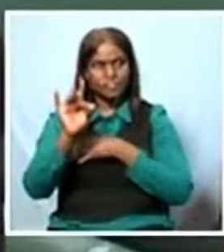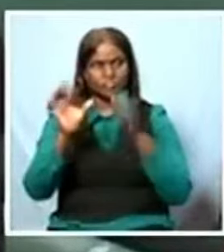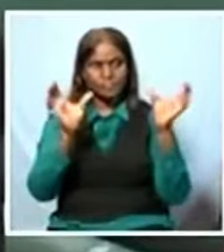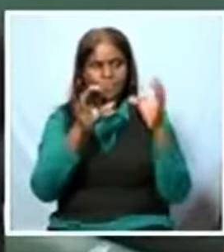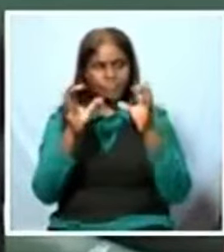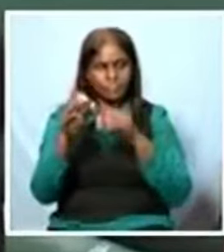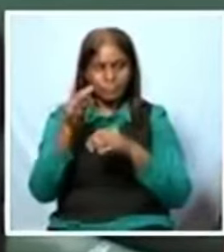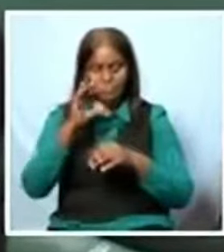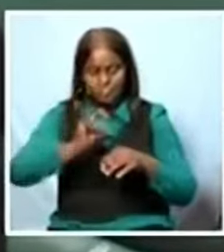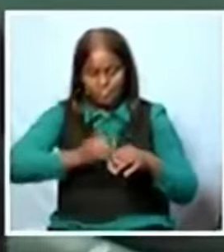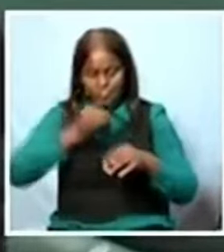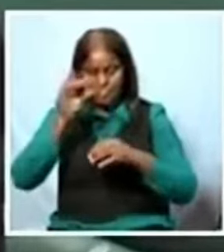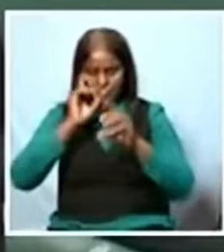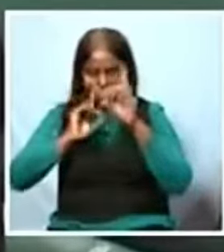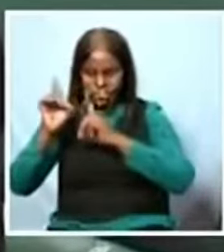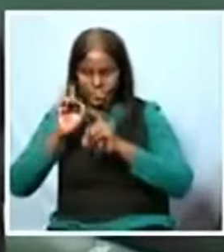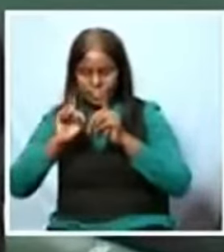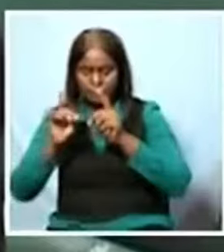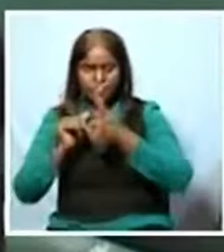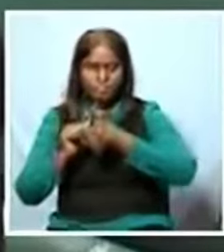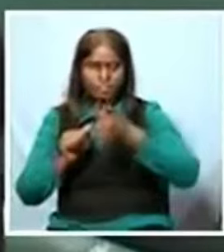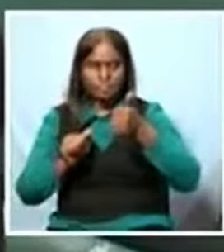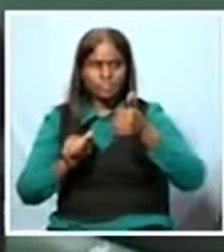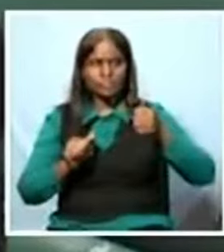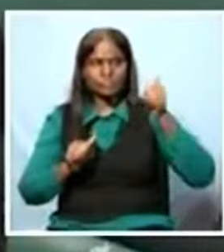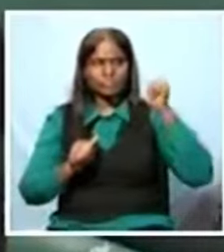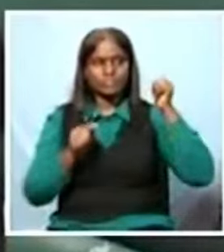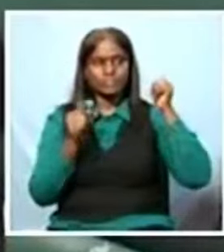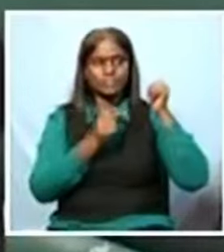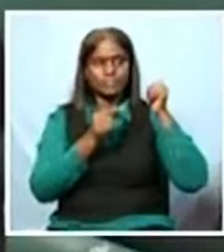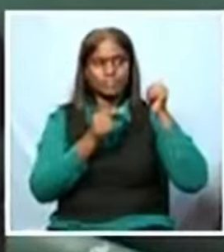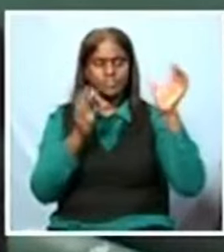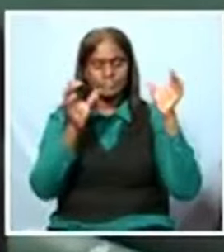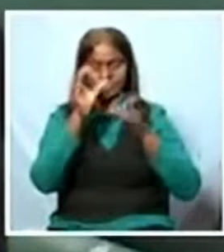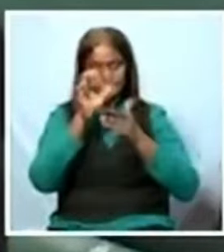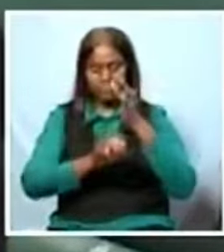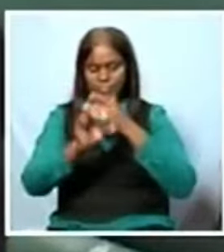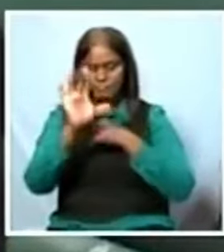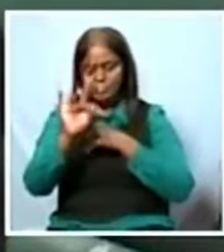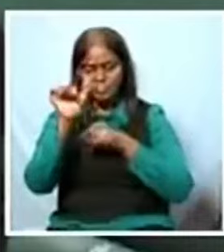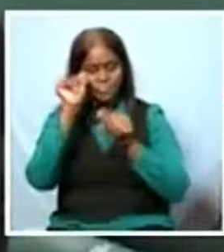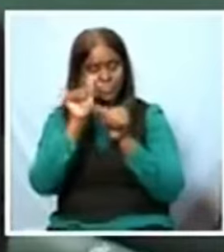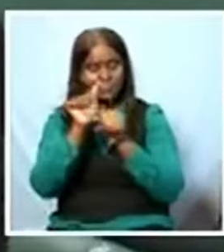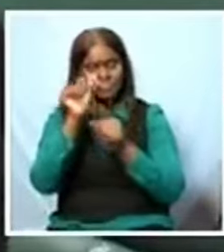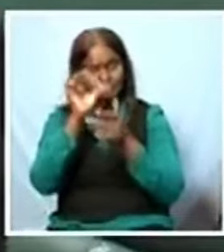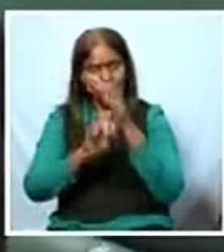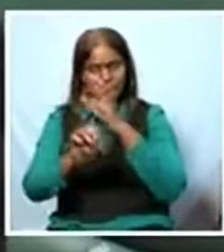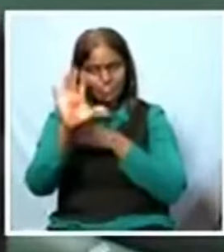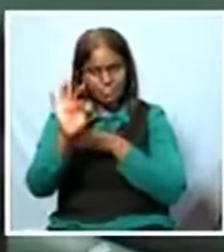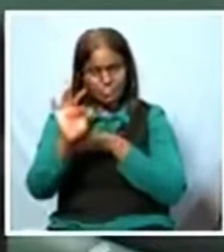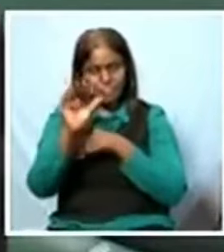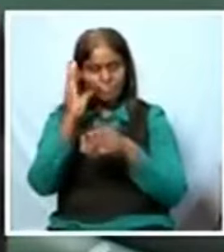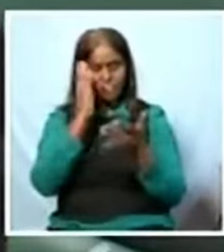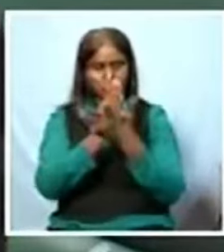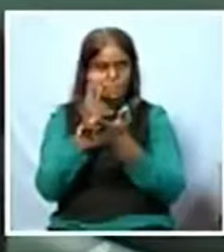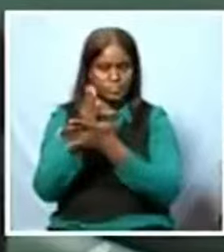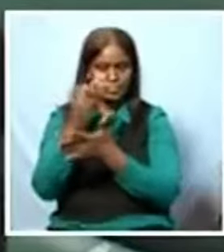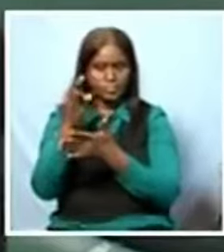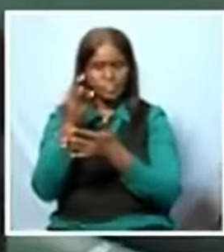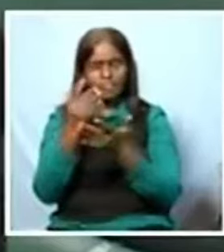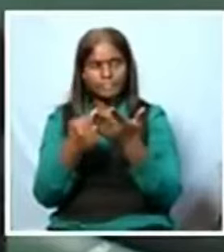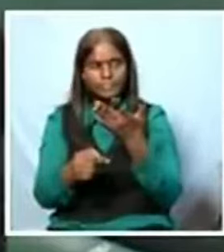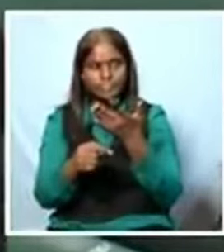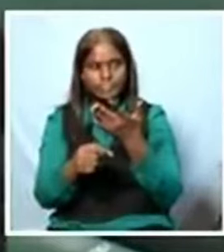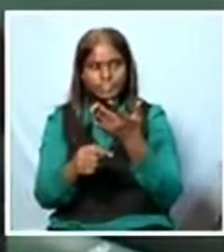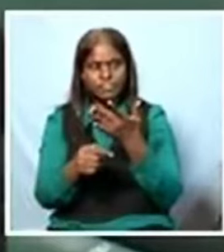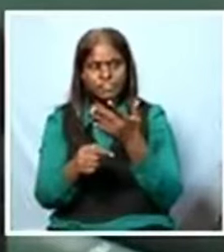of membership. Any debate, any objection? Clause 8 is agreed to. Clause 9, prohibition of employment